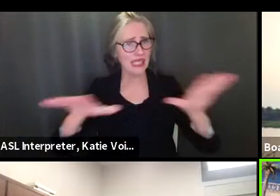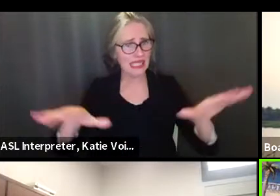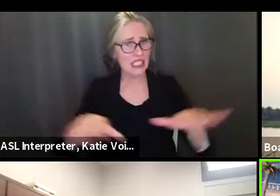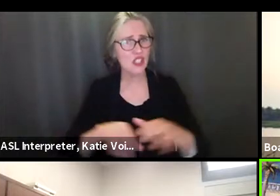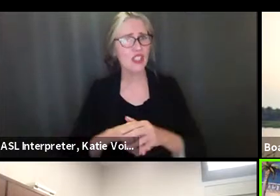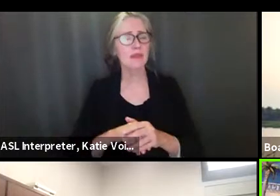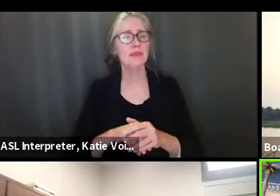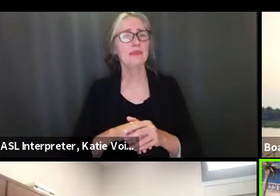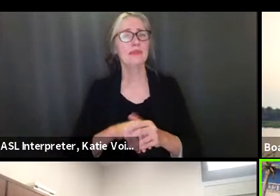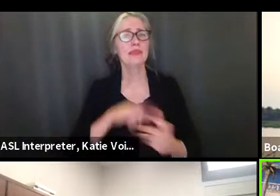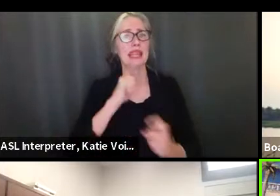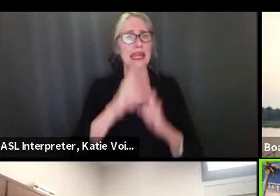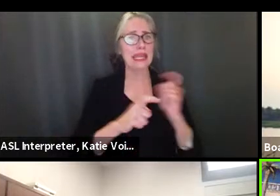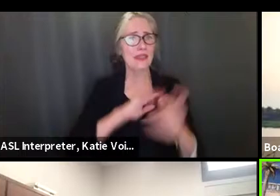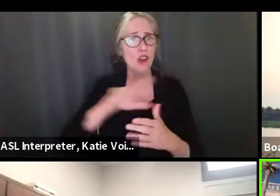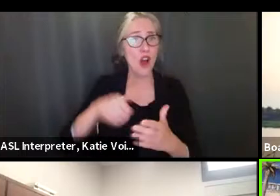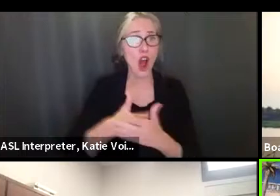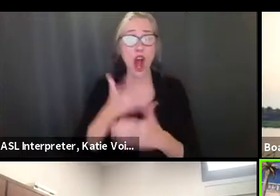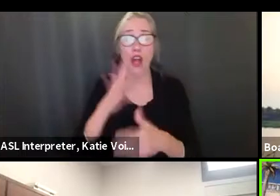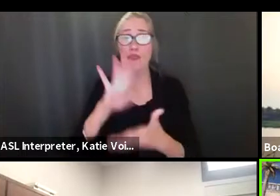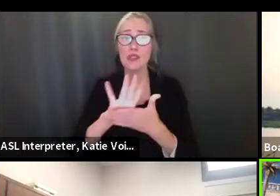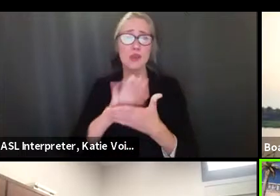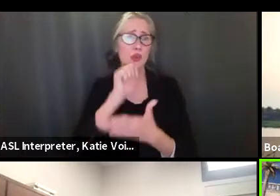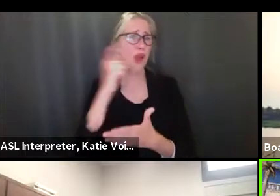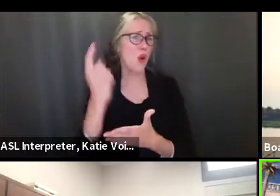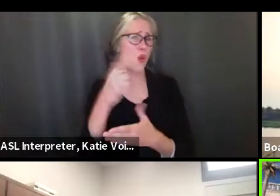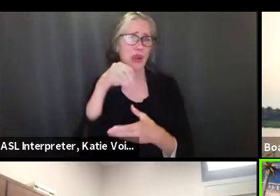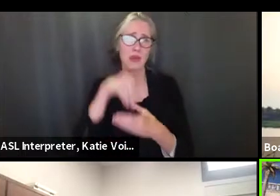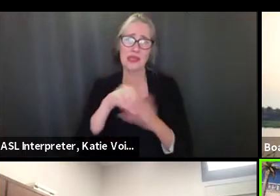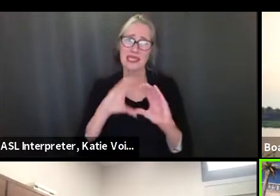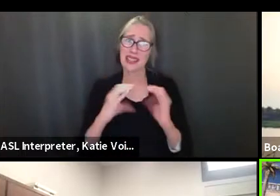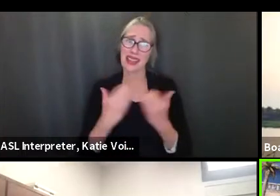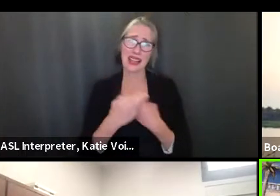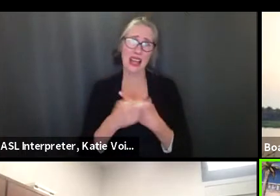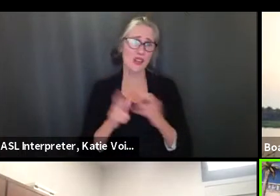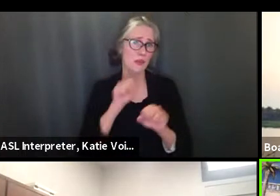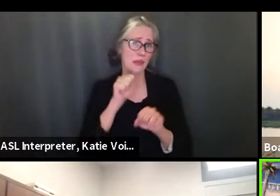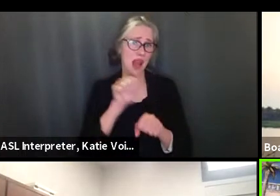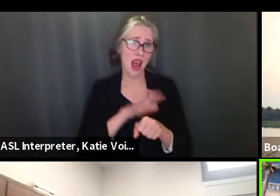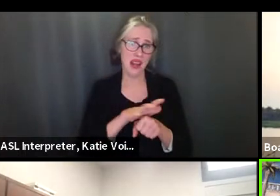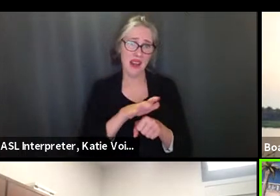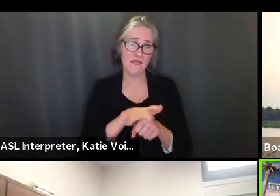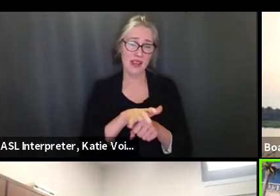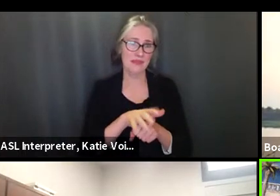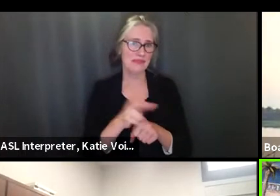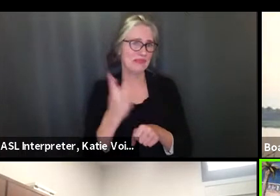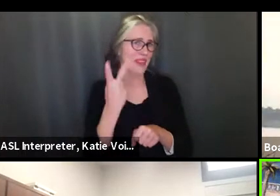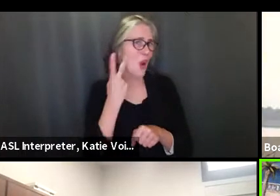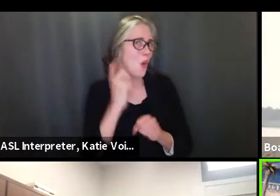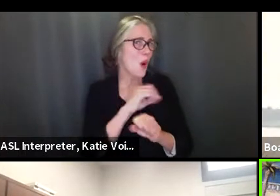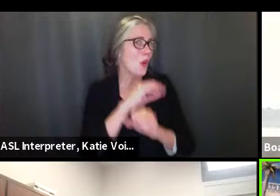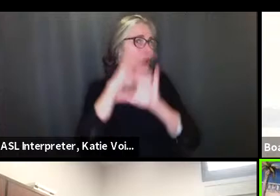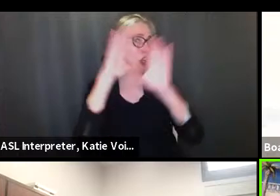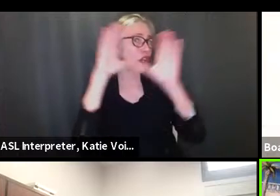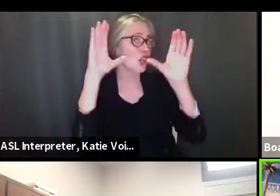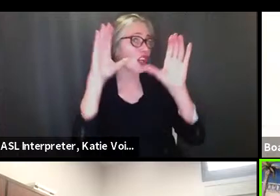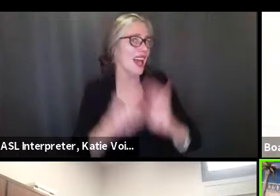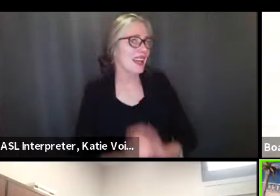of all of our school, not just what's in the classroom. What would this look like? Next slide, please.